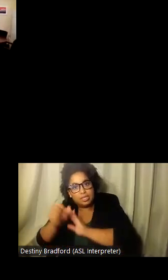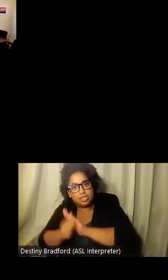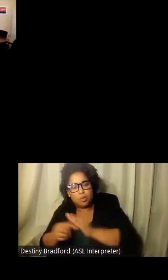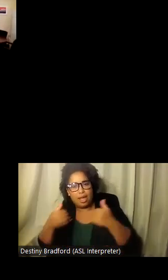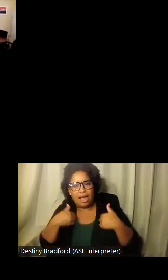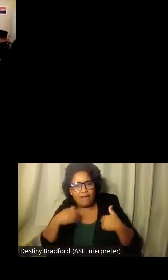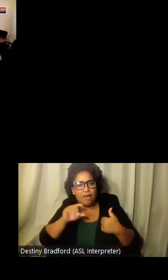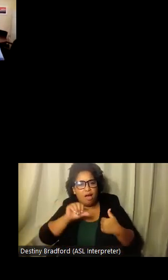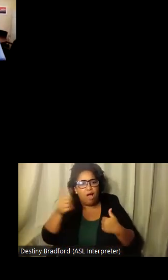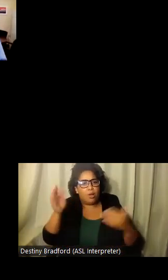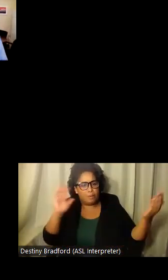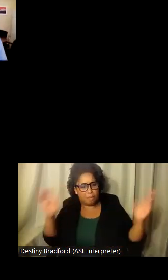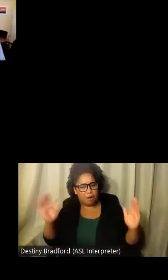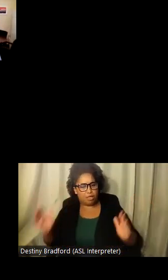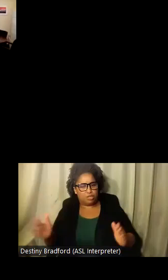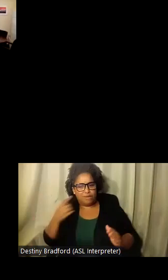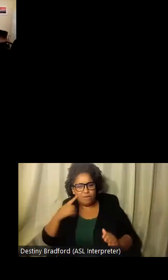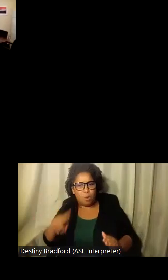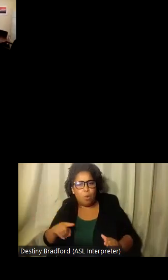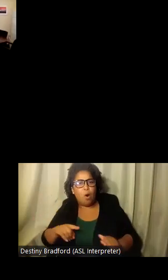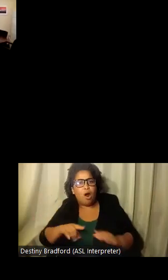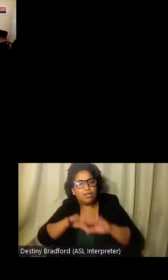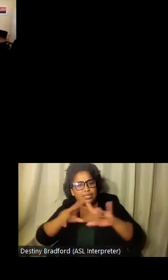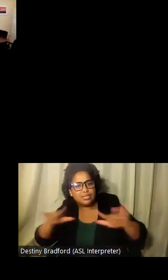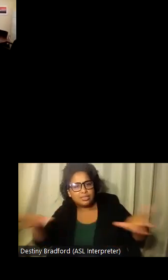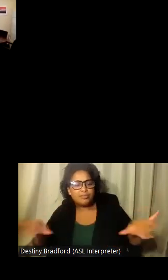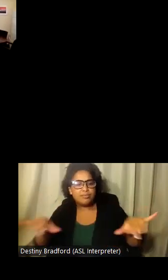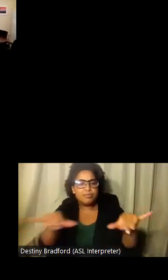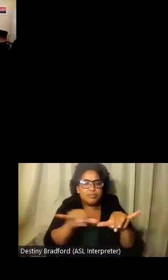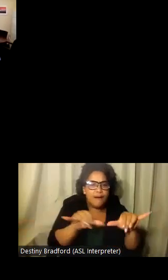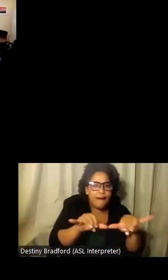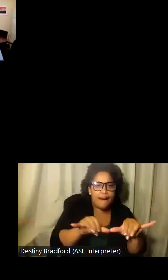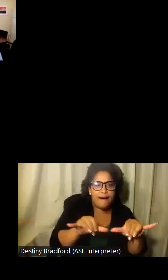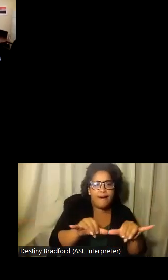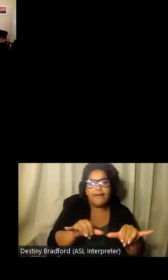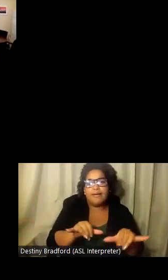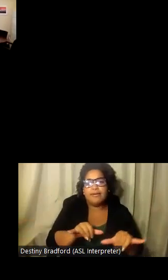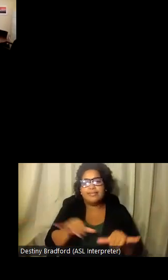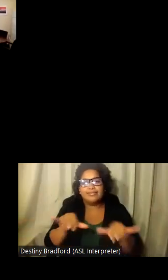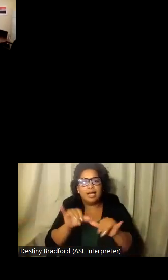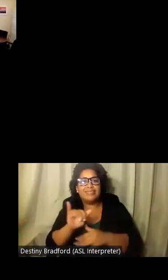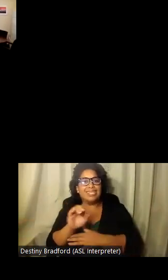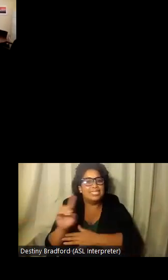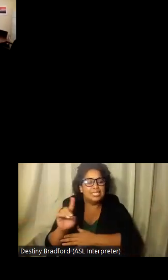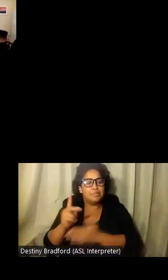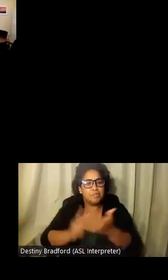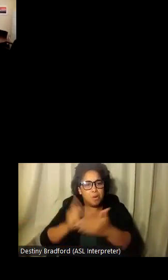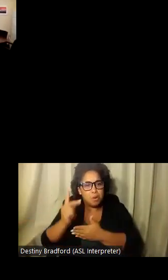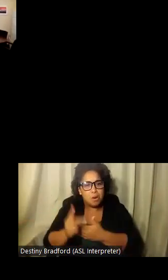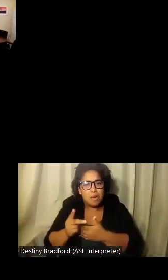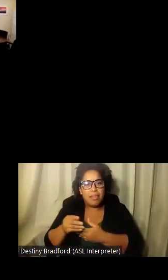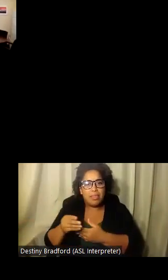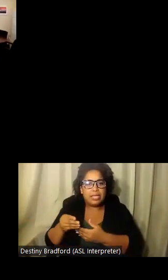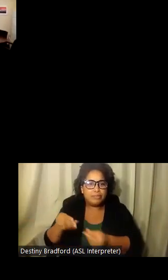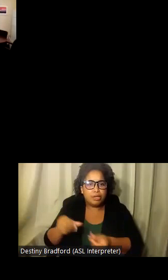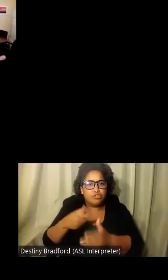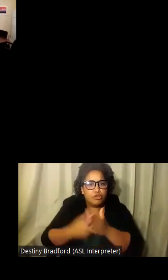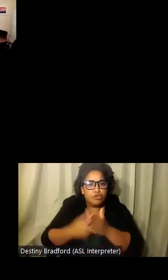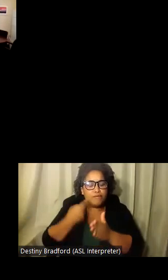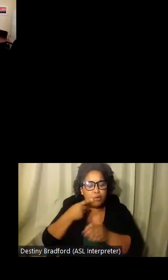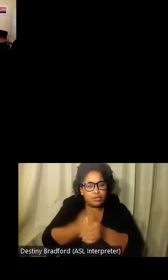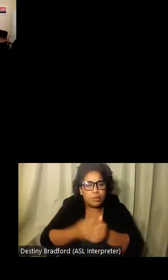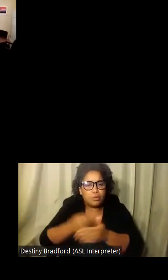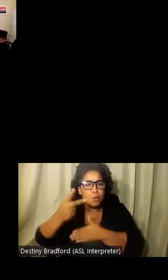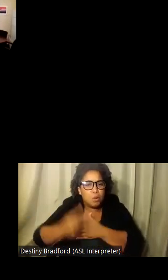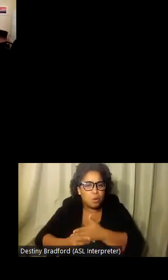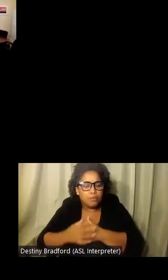comparables for things like demographics and size of our IDD programs and the expenditures within those programs. So